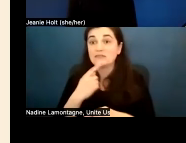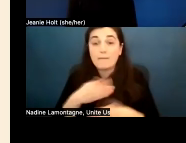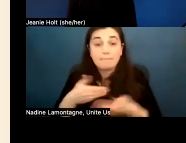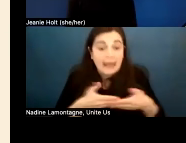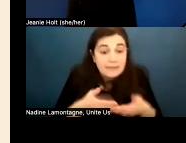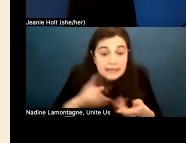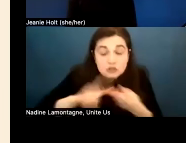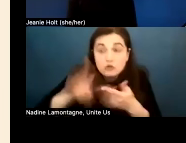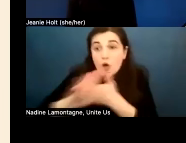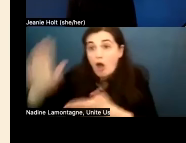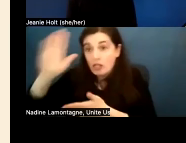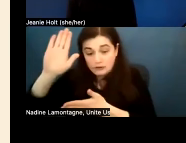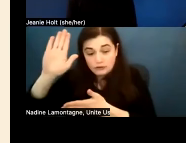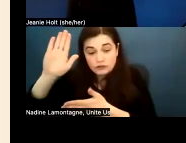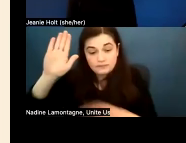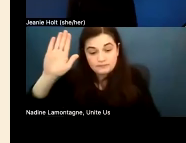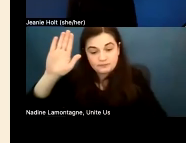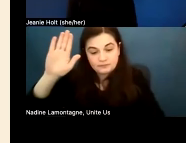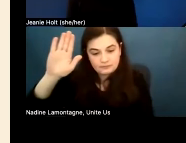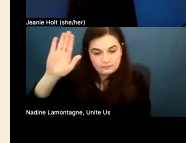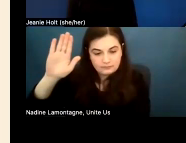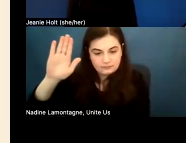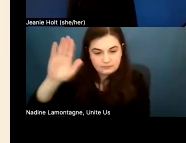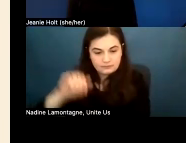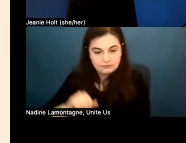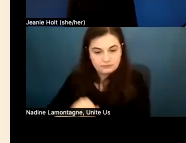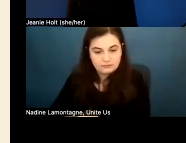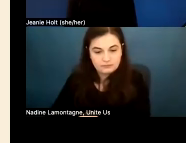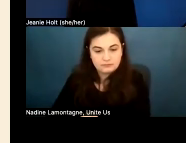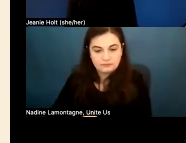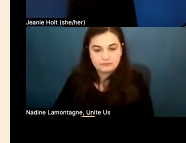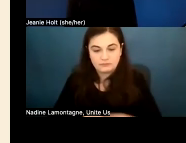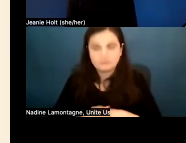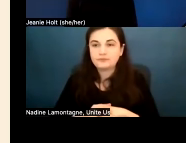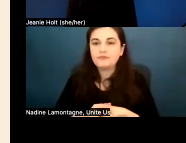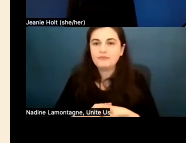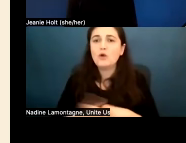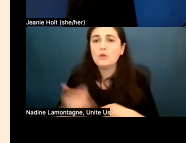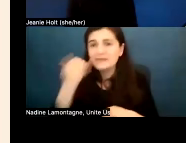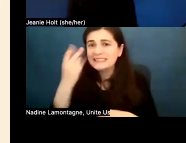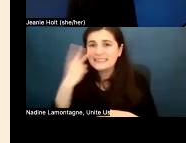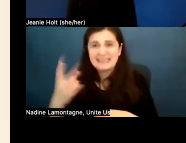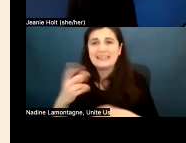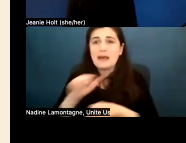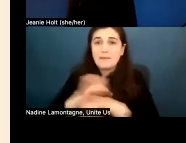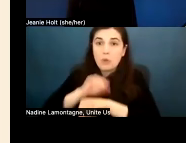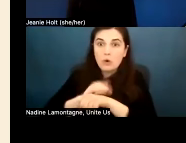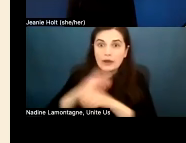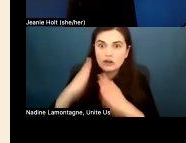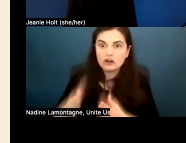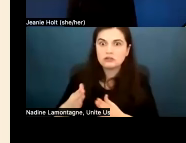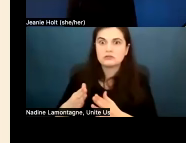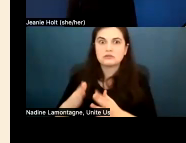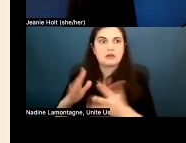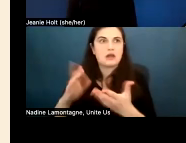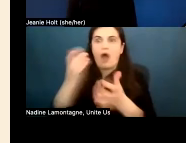to college campuses that could be affected by those policies. We've seen employer vaccine policies go as far as Supreme